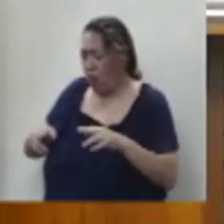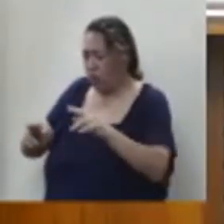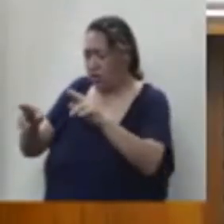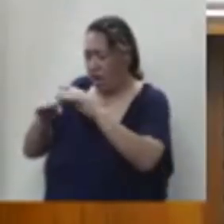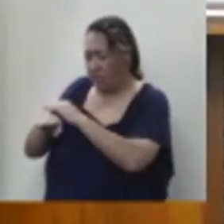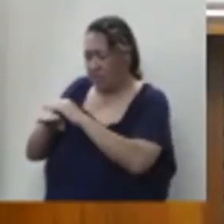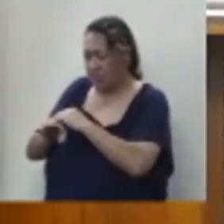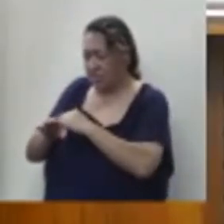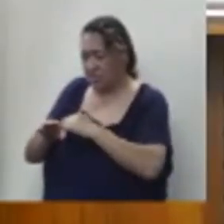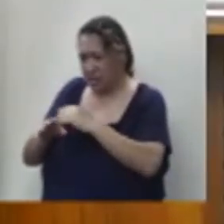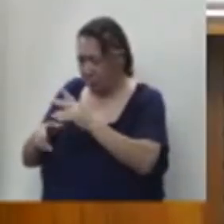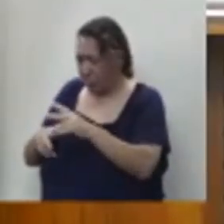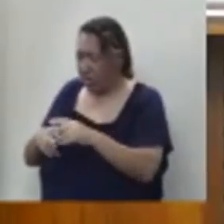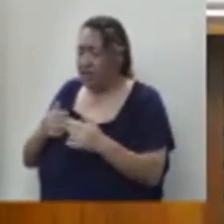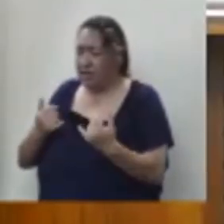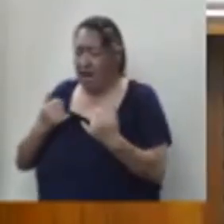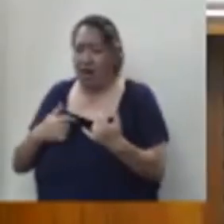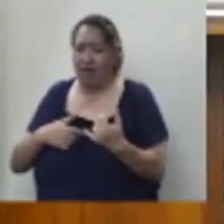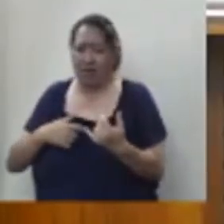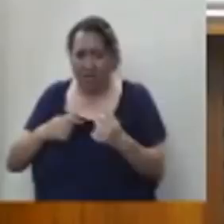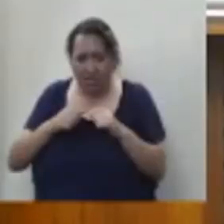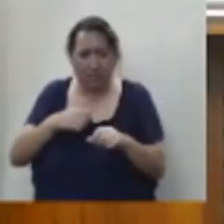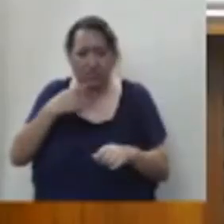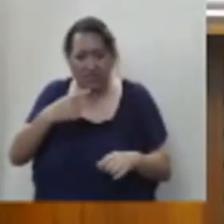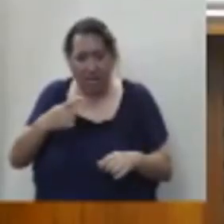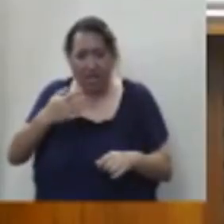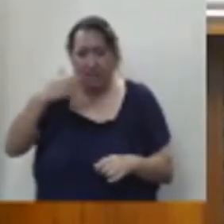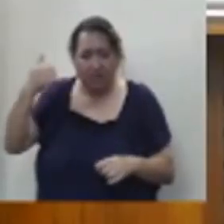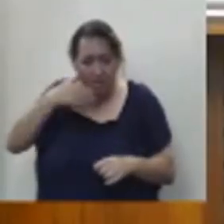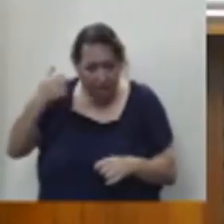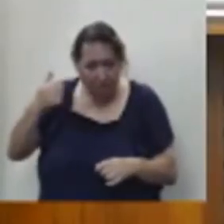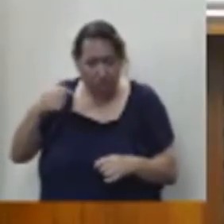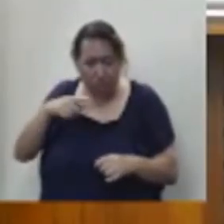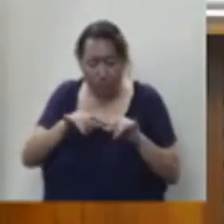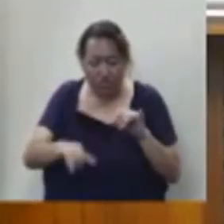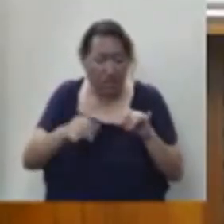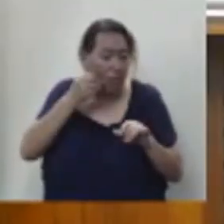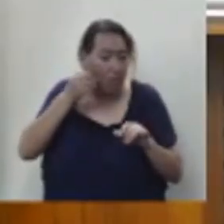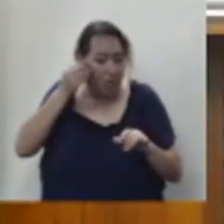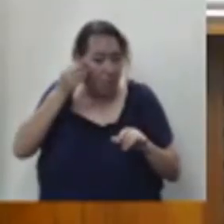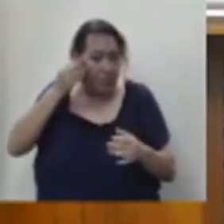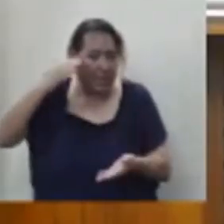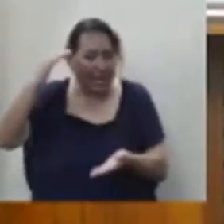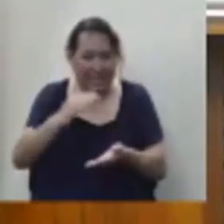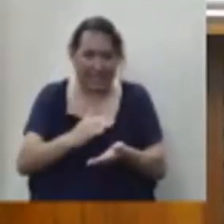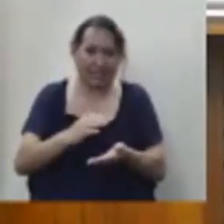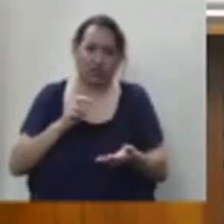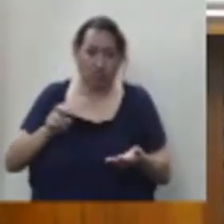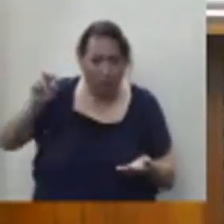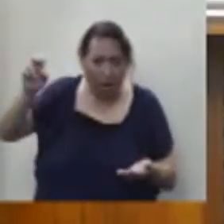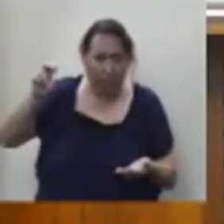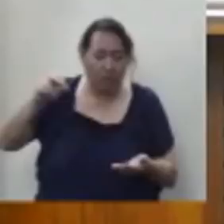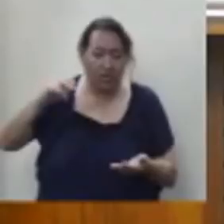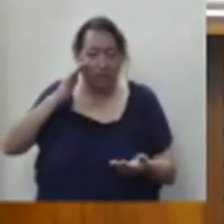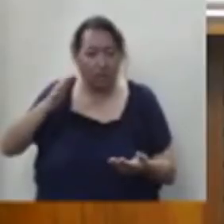say, the better you stay home, the least that you travel will again